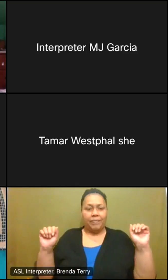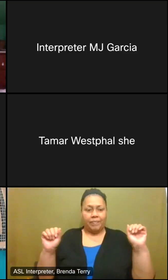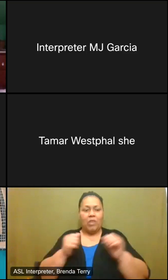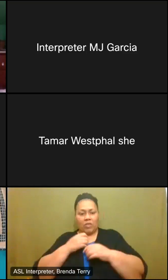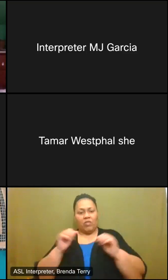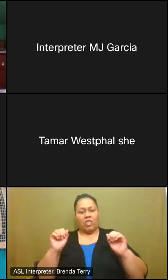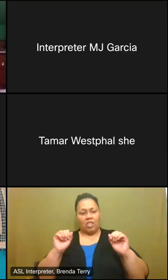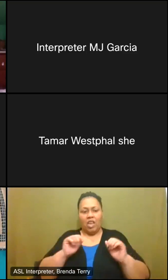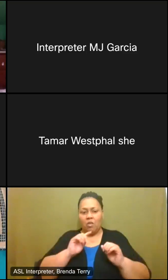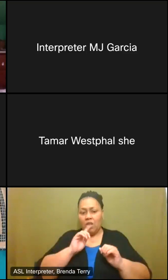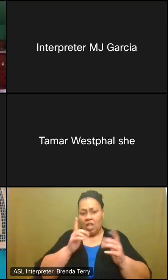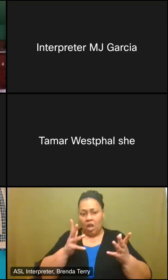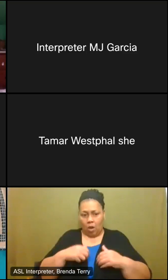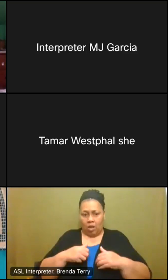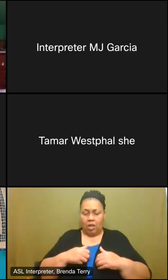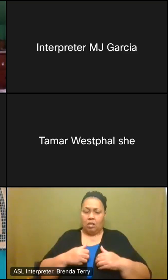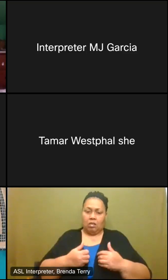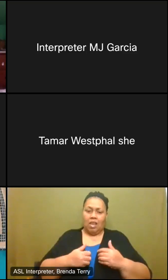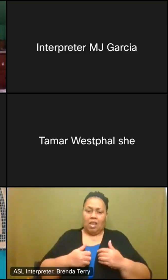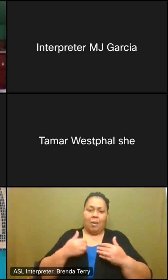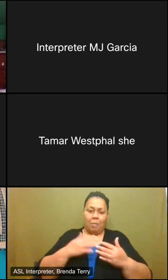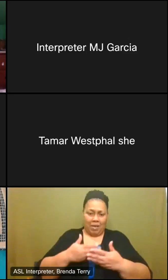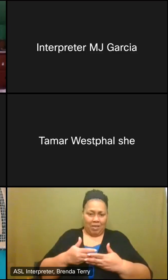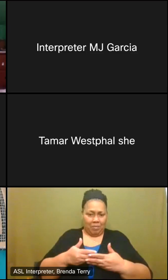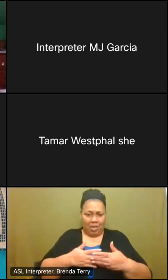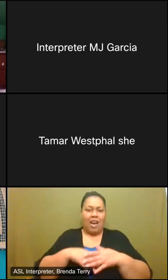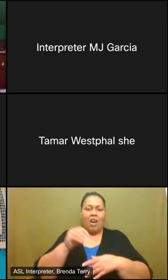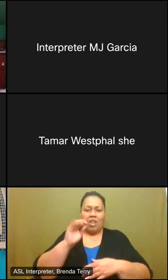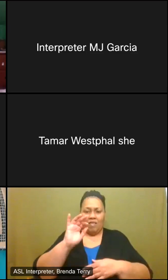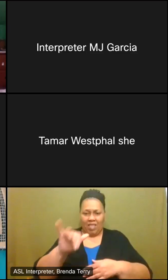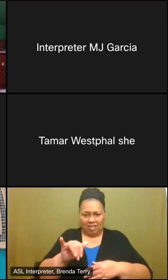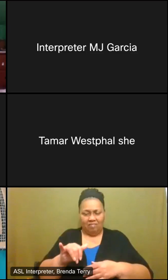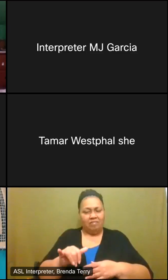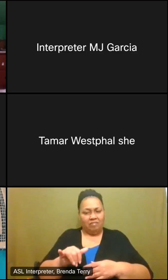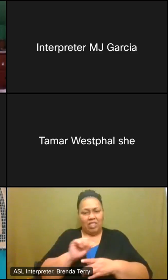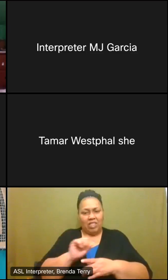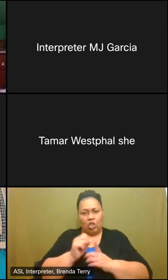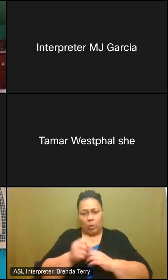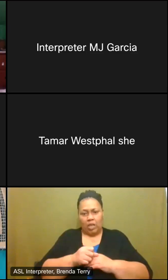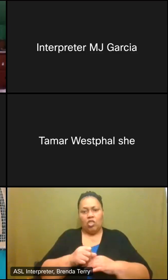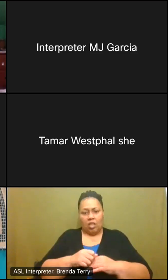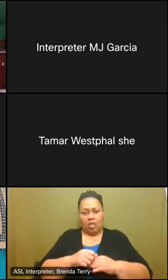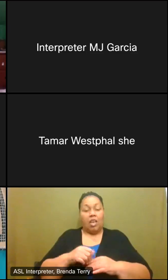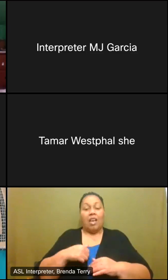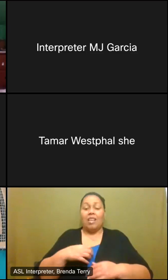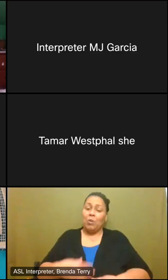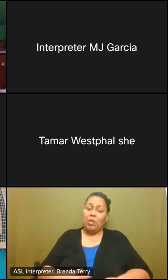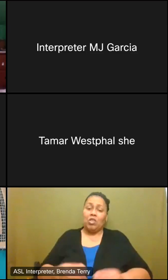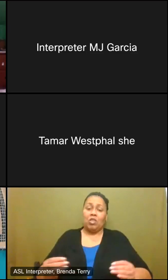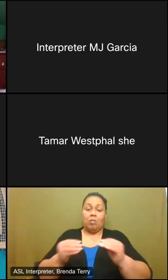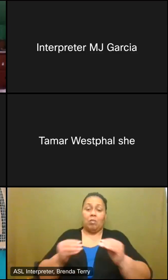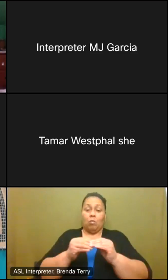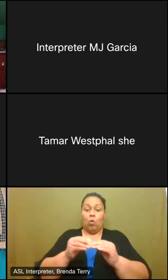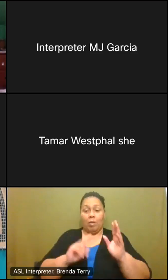wanted to have my child out of that situation, and so I did. I wish more people asking for